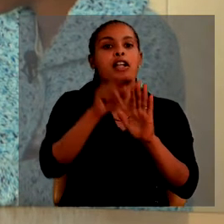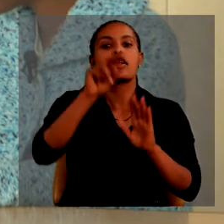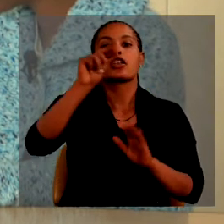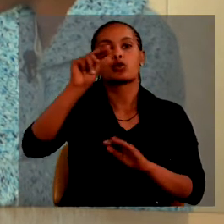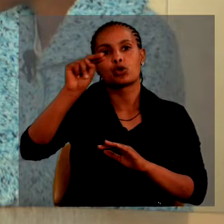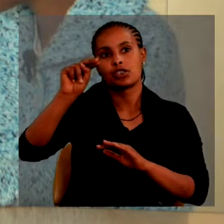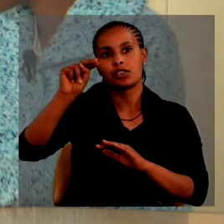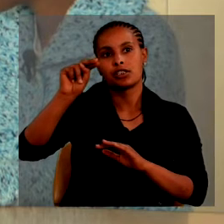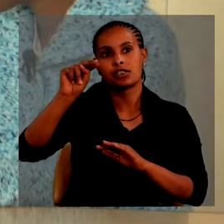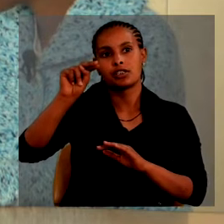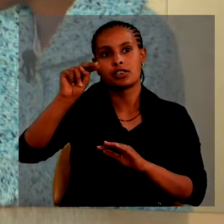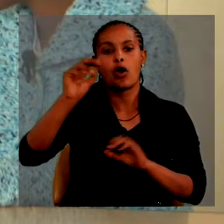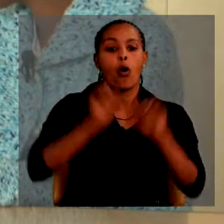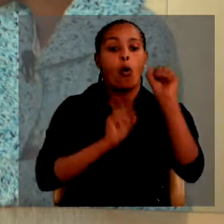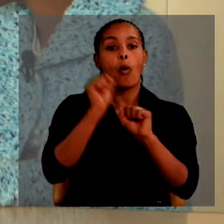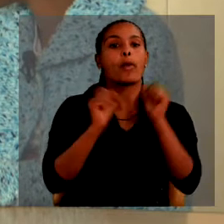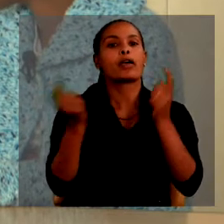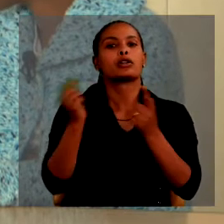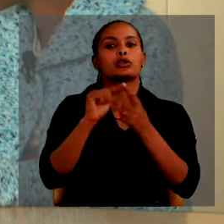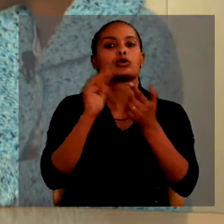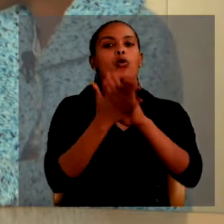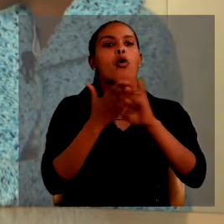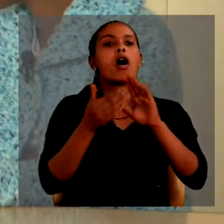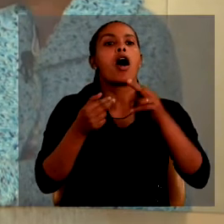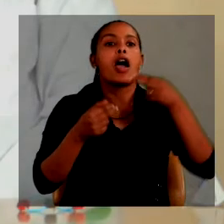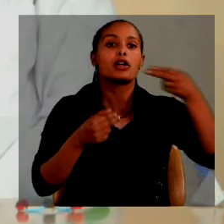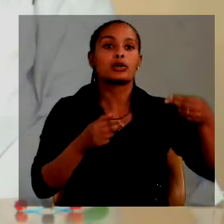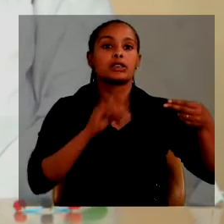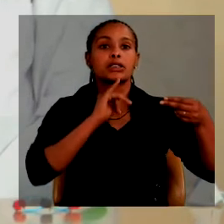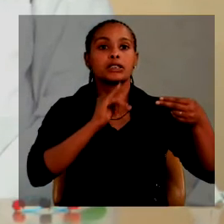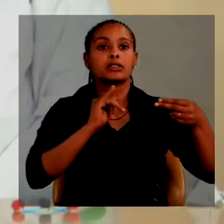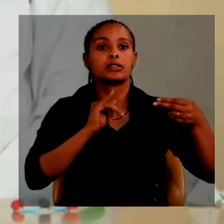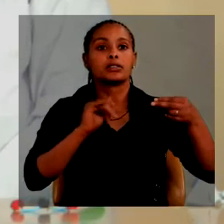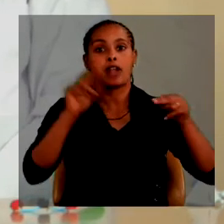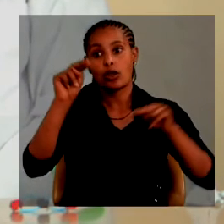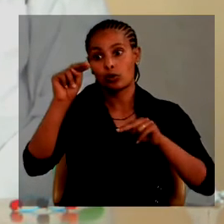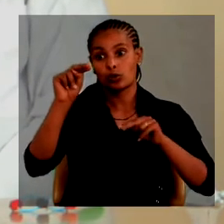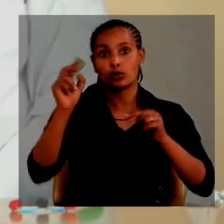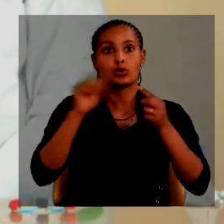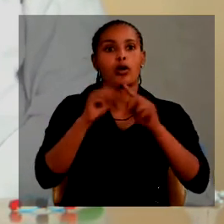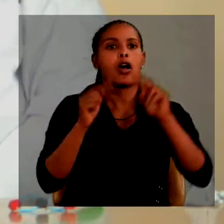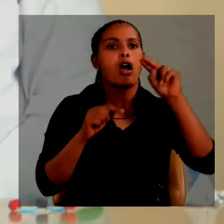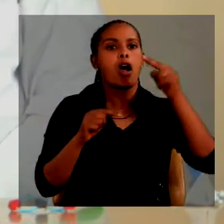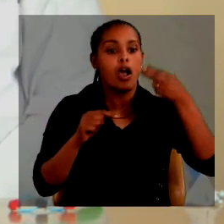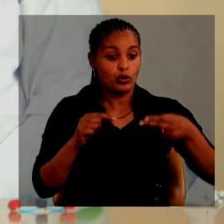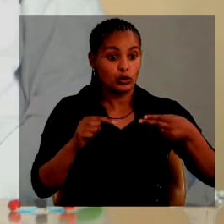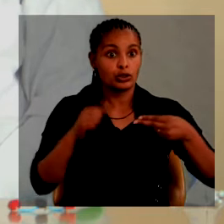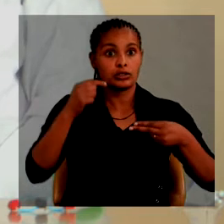nitrogen compared to hydrogen is smaller or greater?